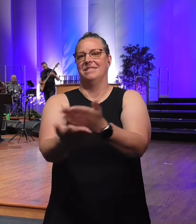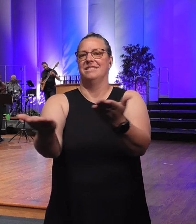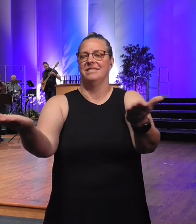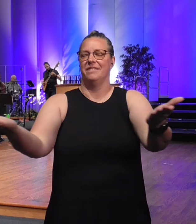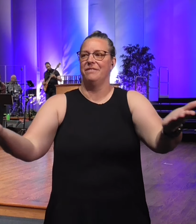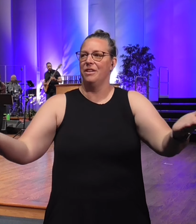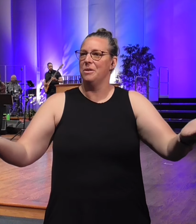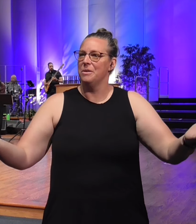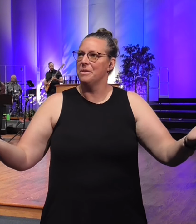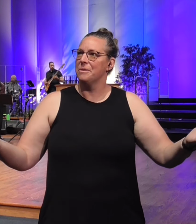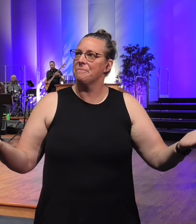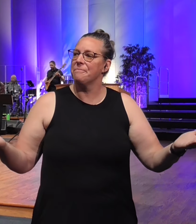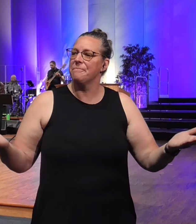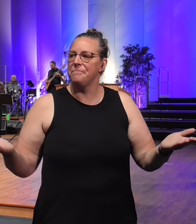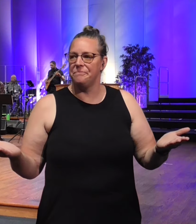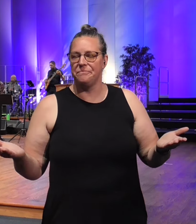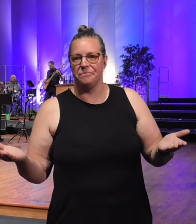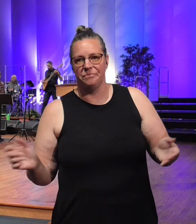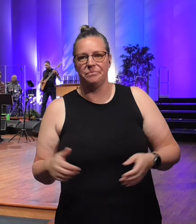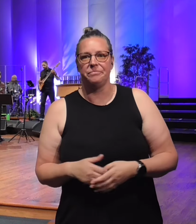unfolding.